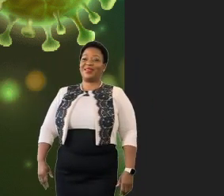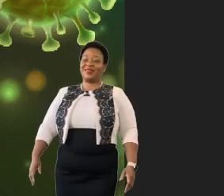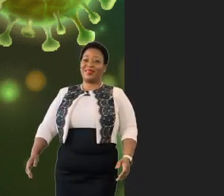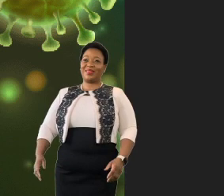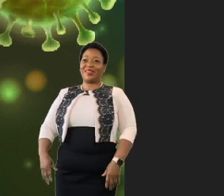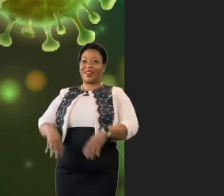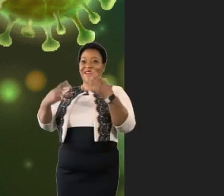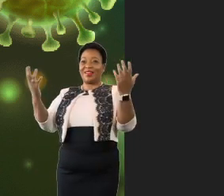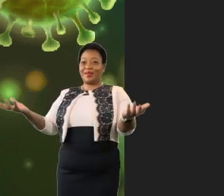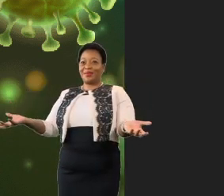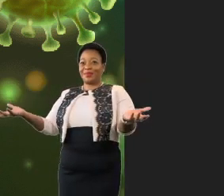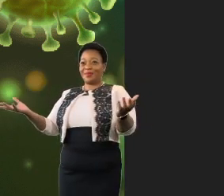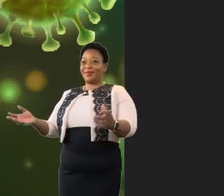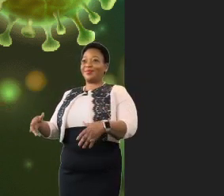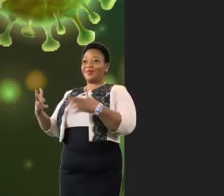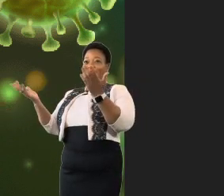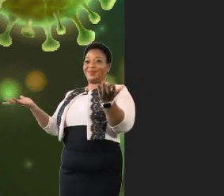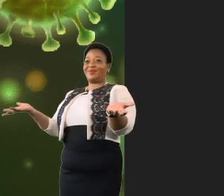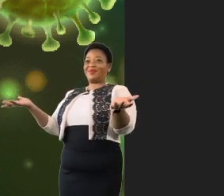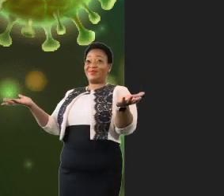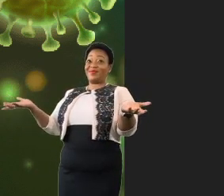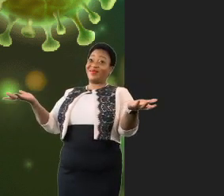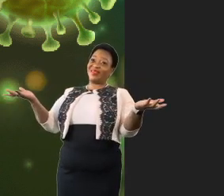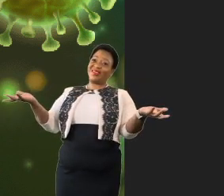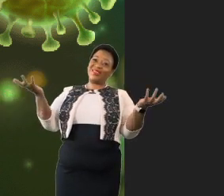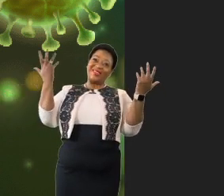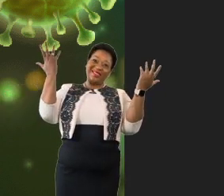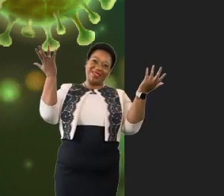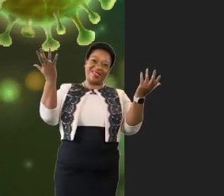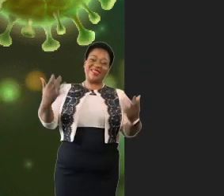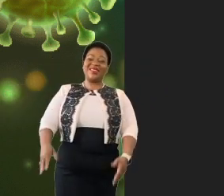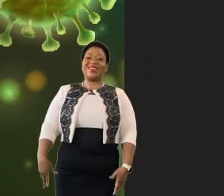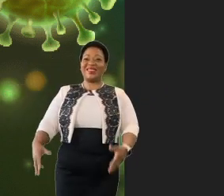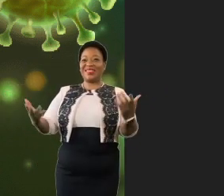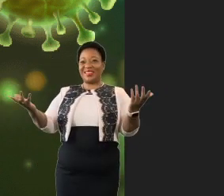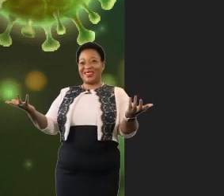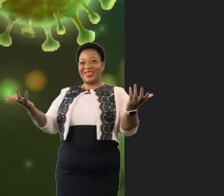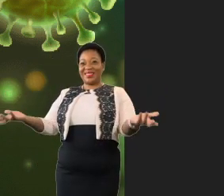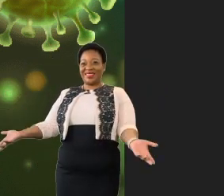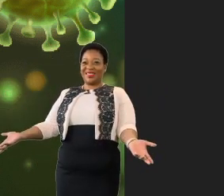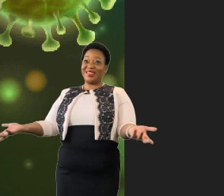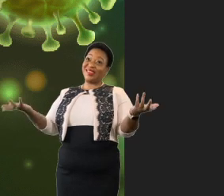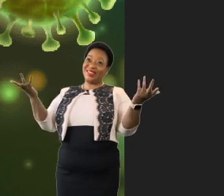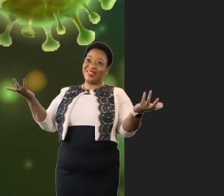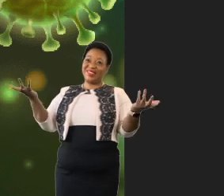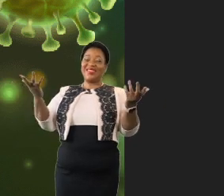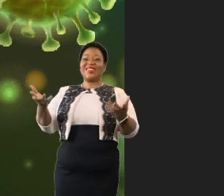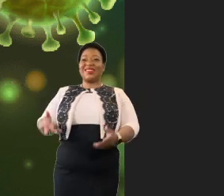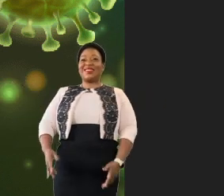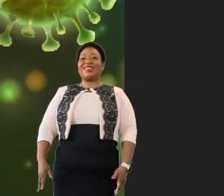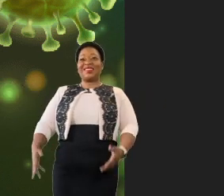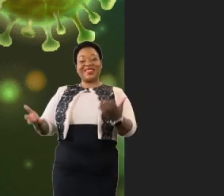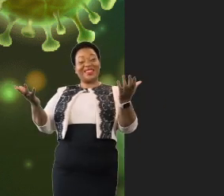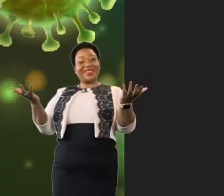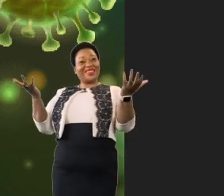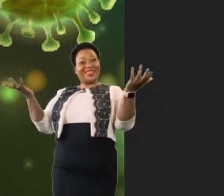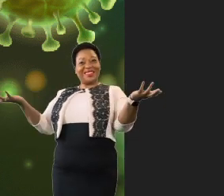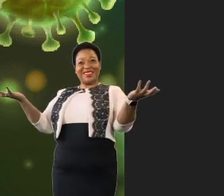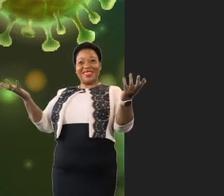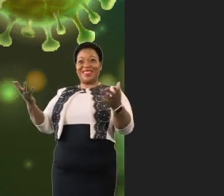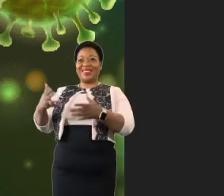sector, when private sector people already have problems, chances are they've already encountered a challenge with